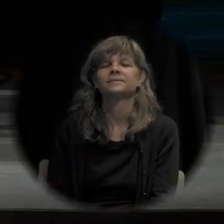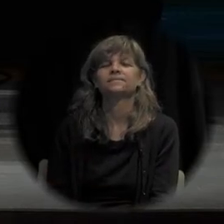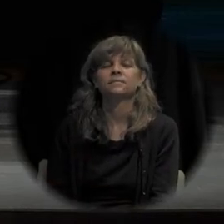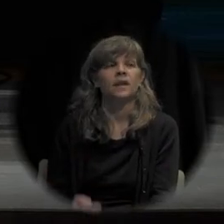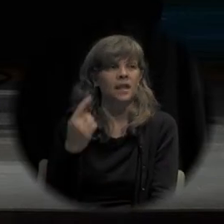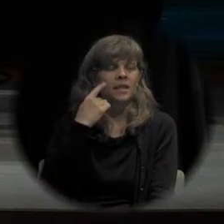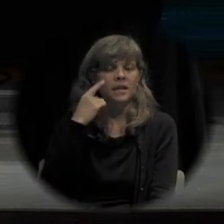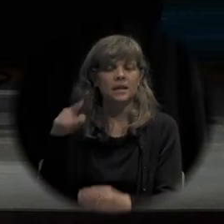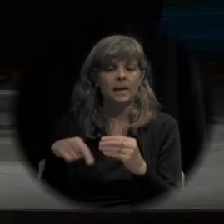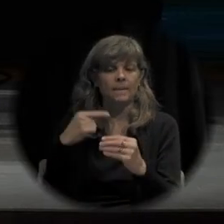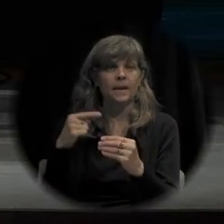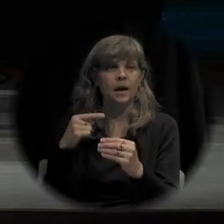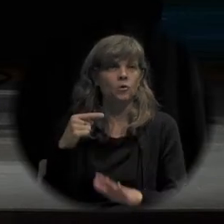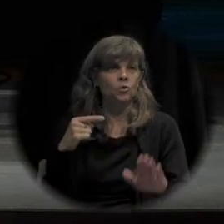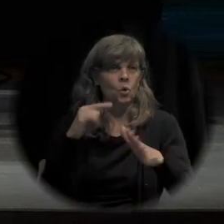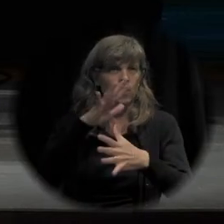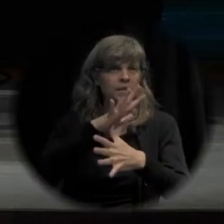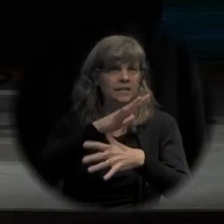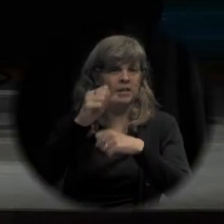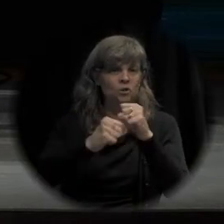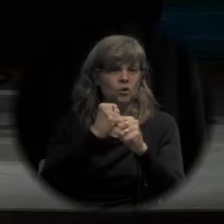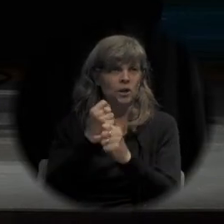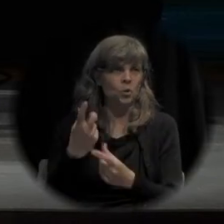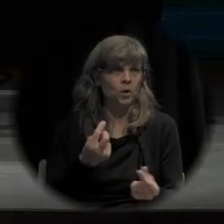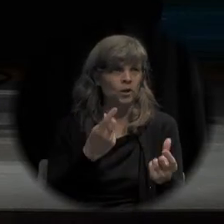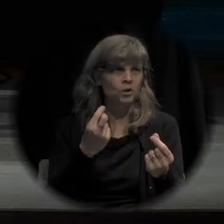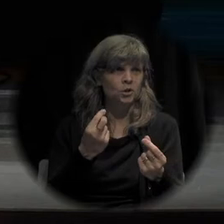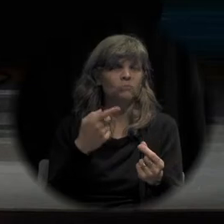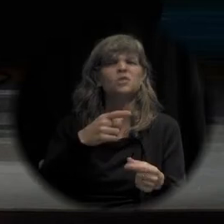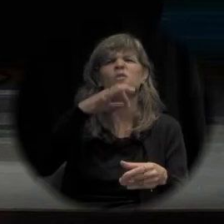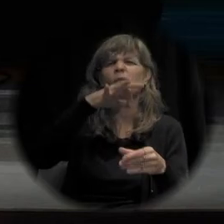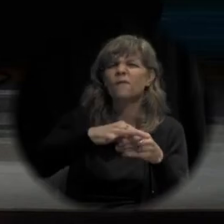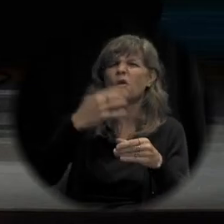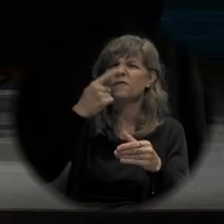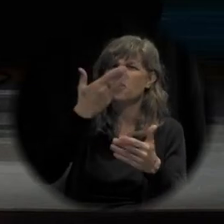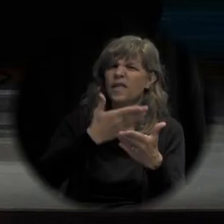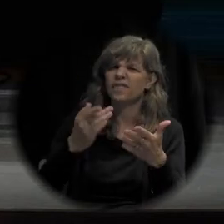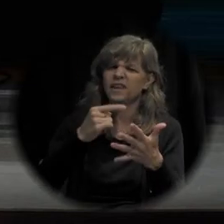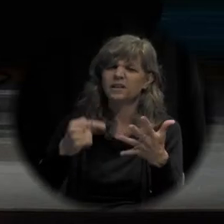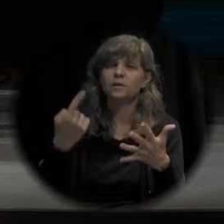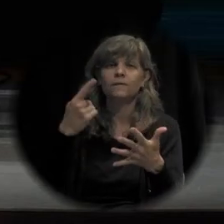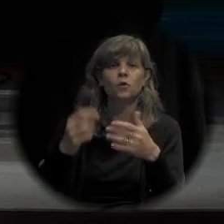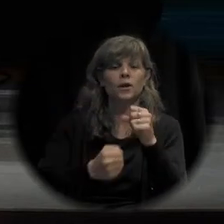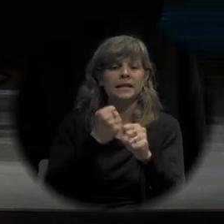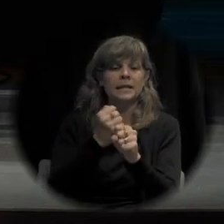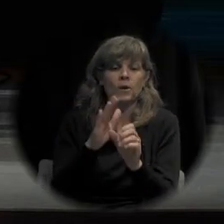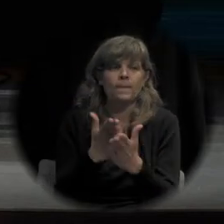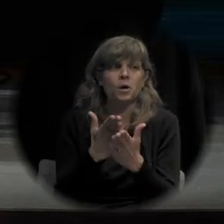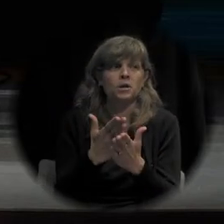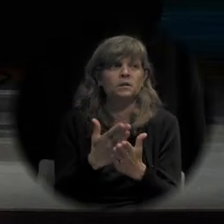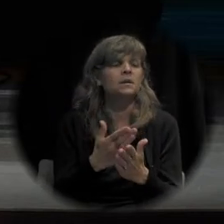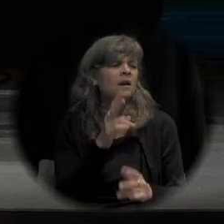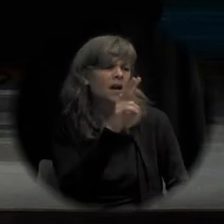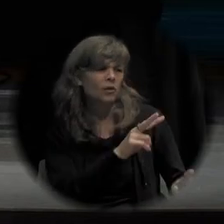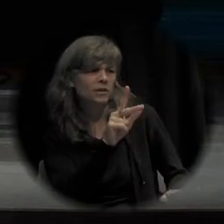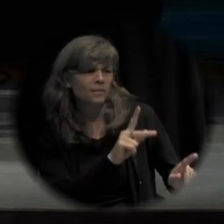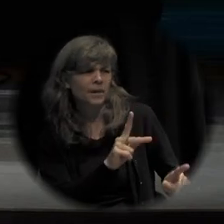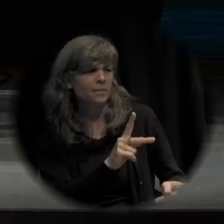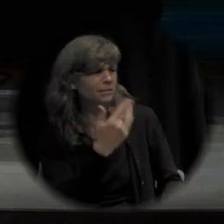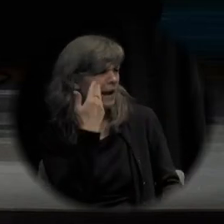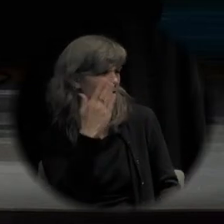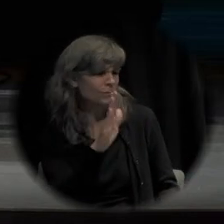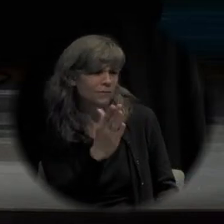But in your senior year, you're supposed to do things like vote for different things for high school yearbook. I didn't know anybody. Nobody knew me. I don't even know if I had a